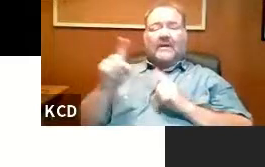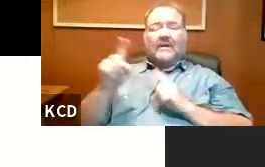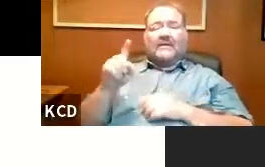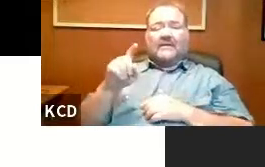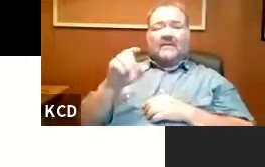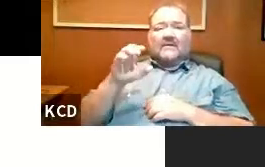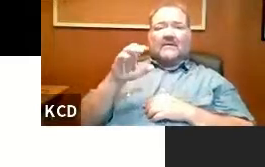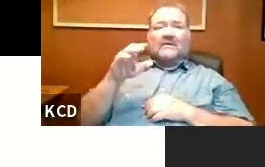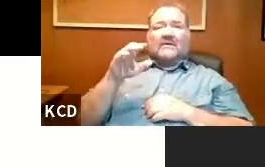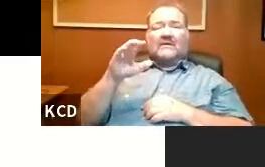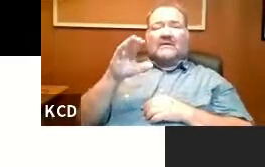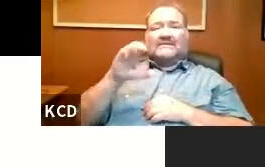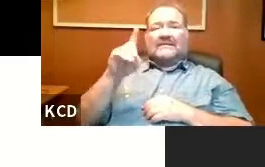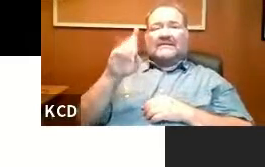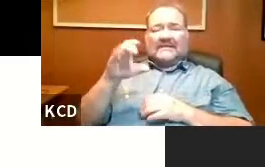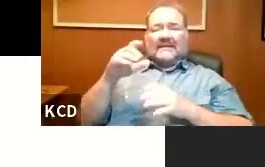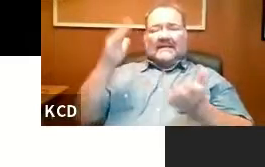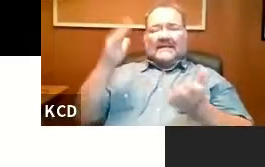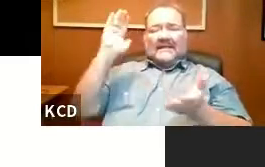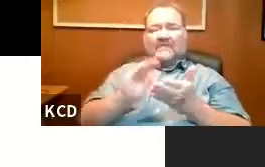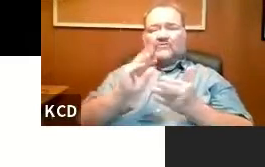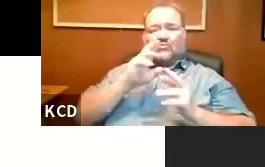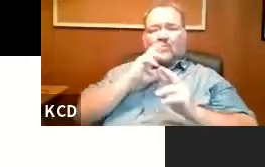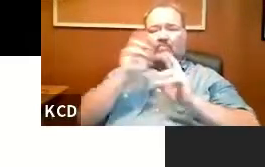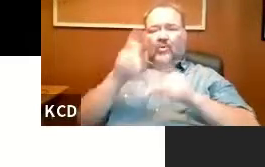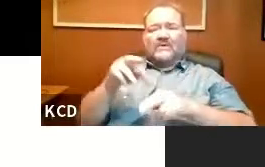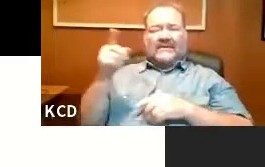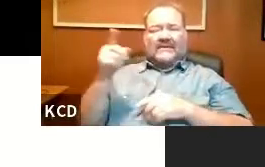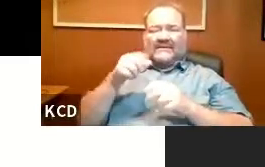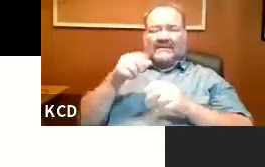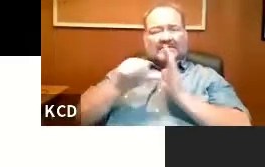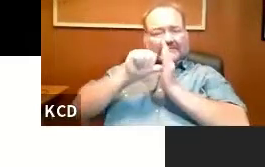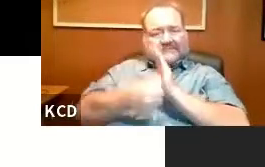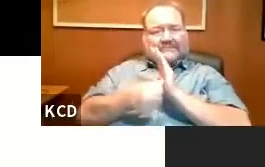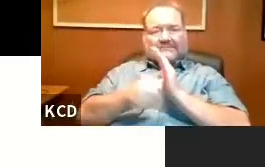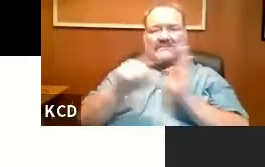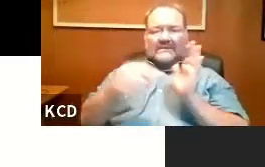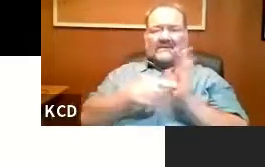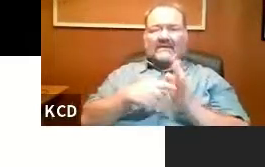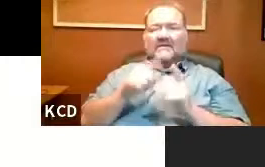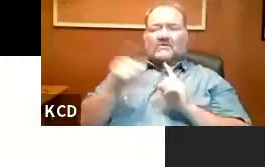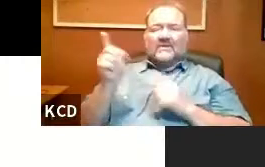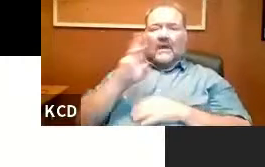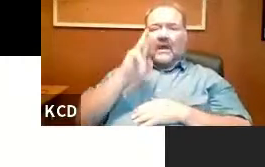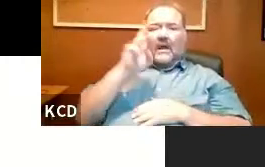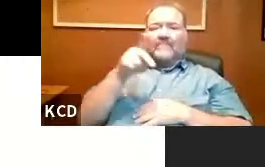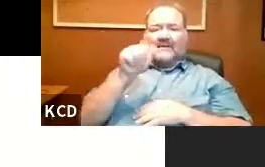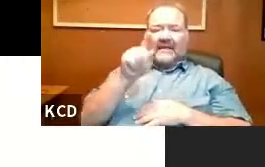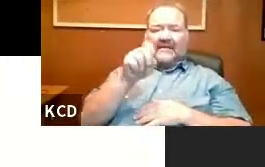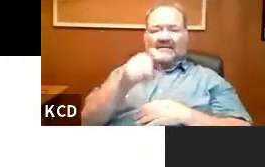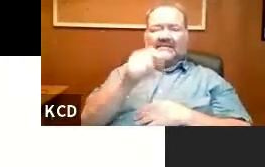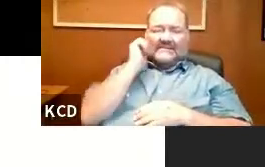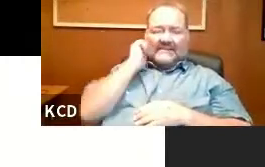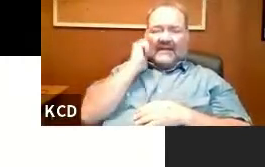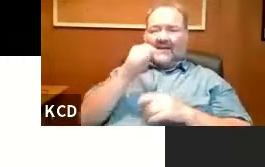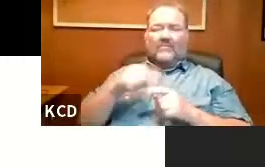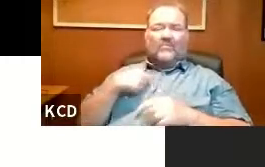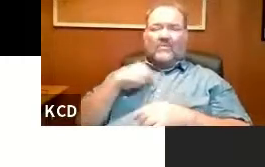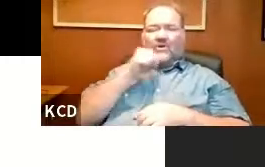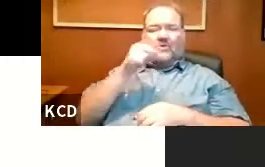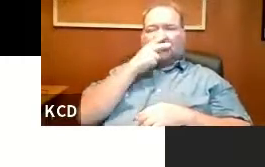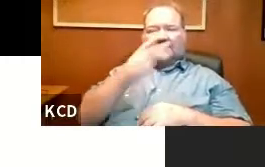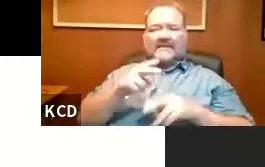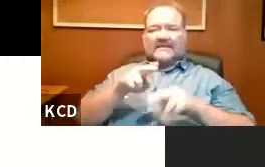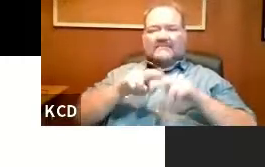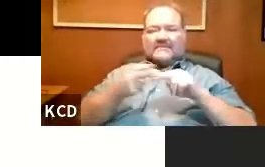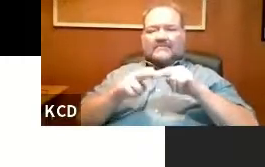less reporting issues from this one. They hammer this one home, and so they update this one daily, and we don't tend to see the drop-offs of them